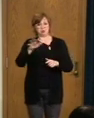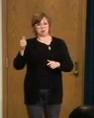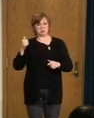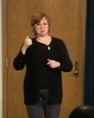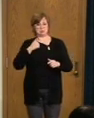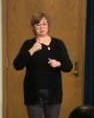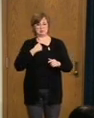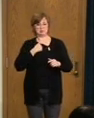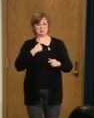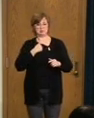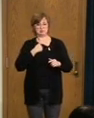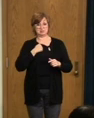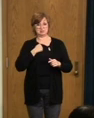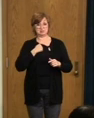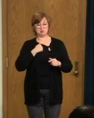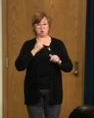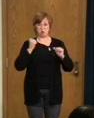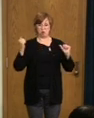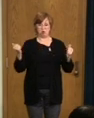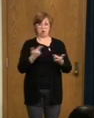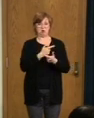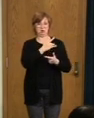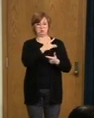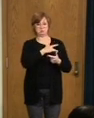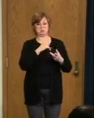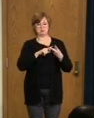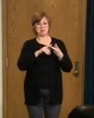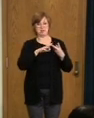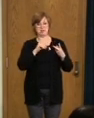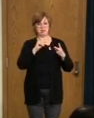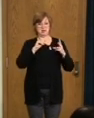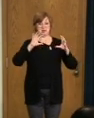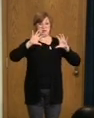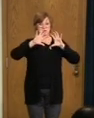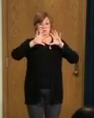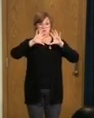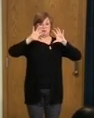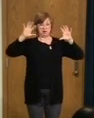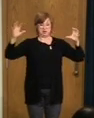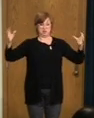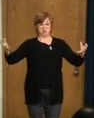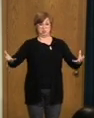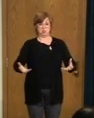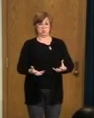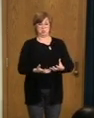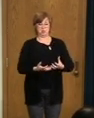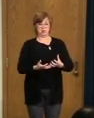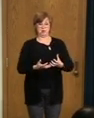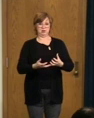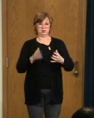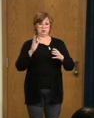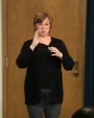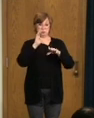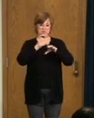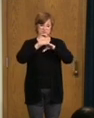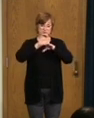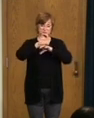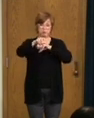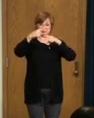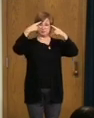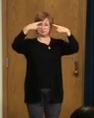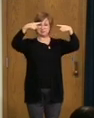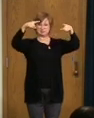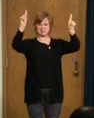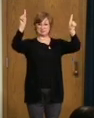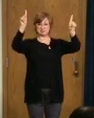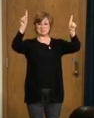there's no jurisdiction or region in this world that is going to enforce their way to success with COVID-19.